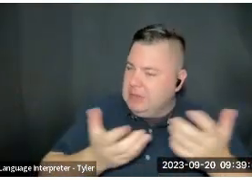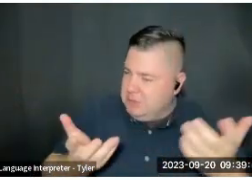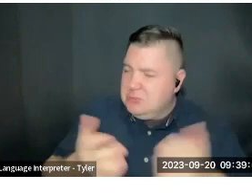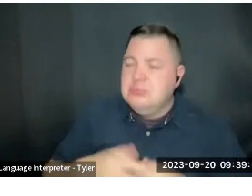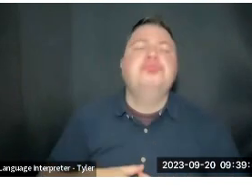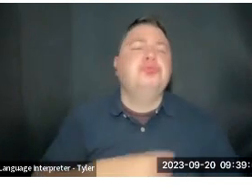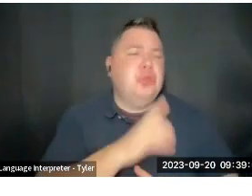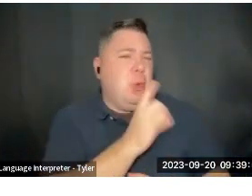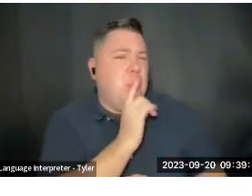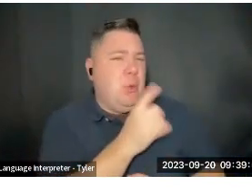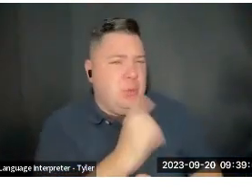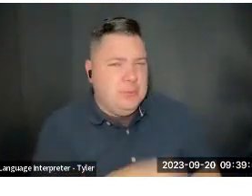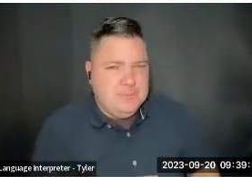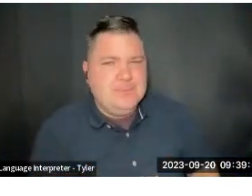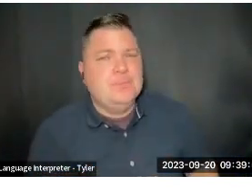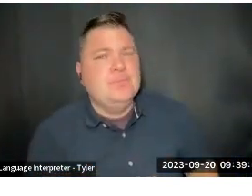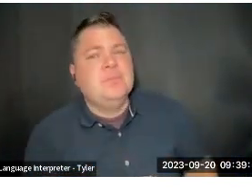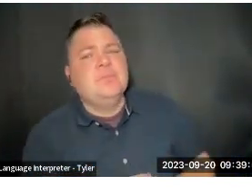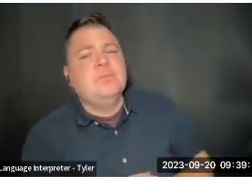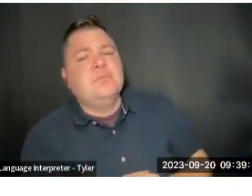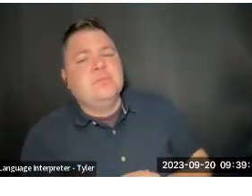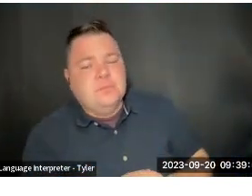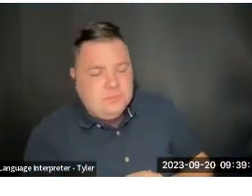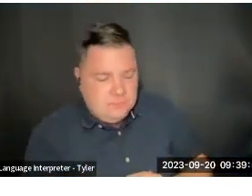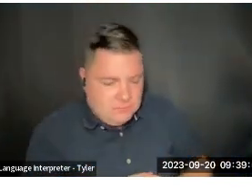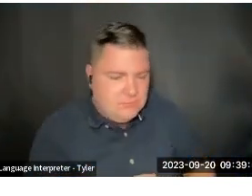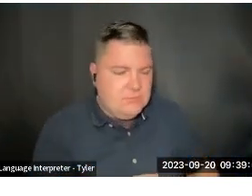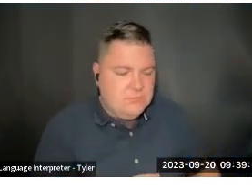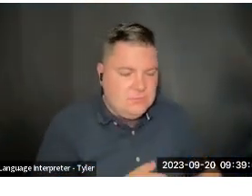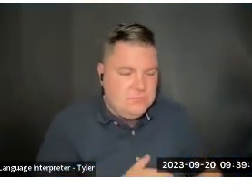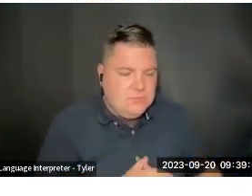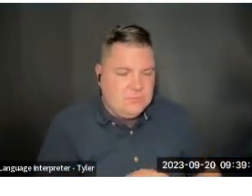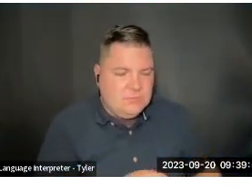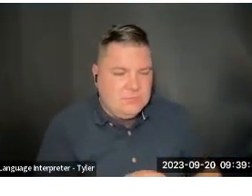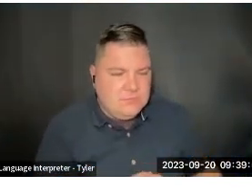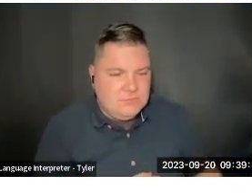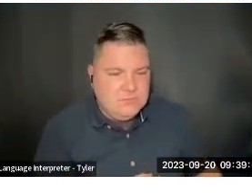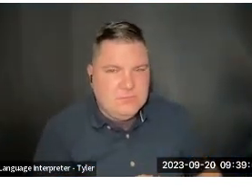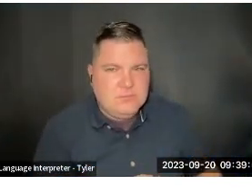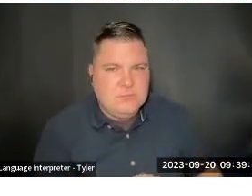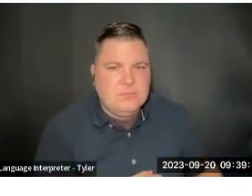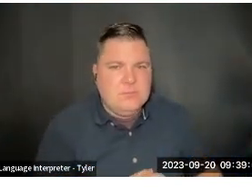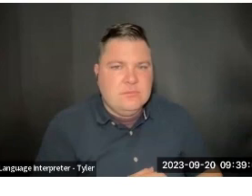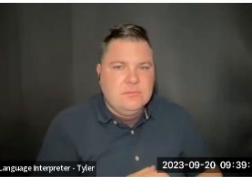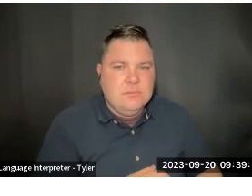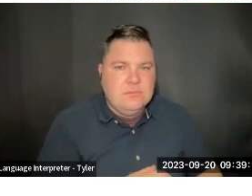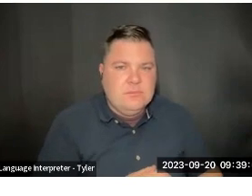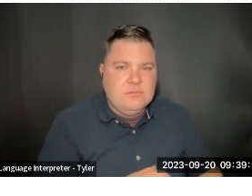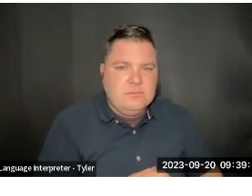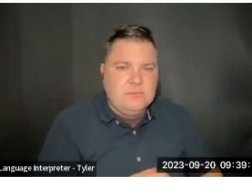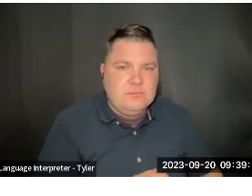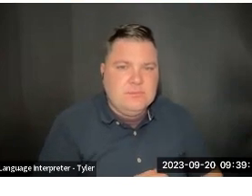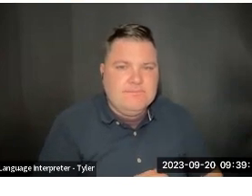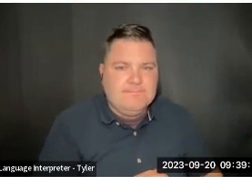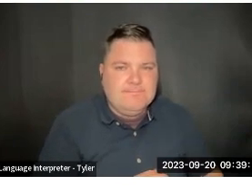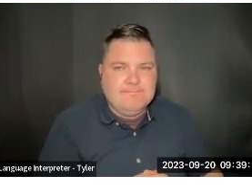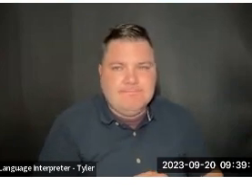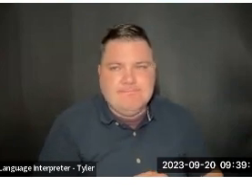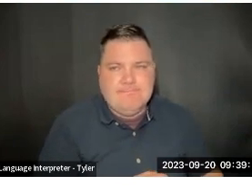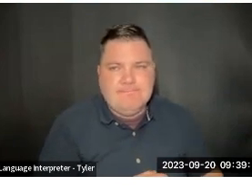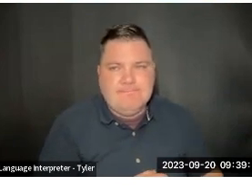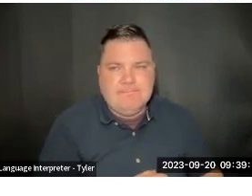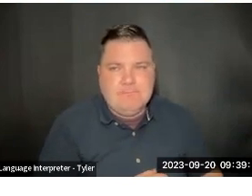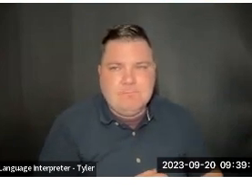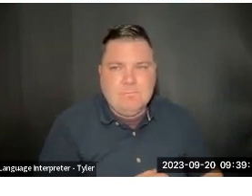So a couple of the things that we do, we really set so the curriculum, it's